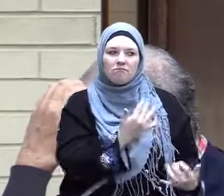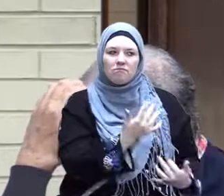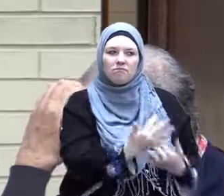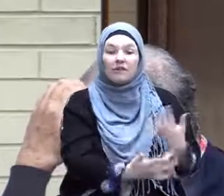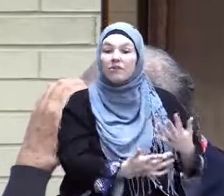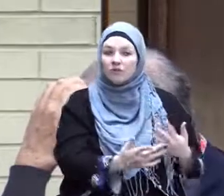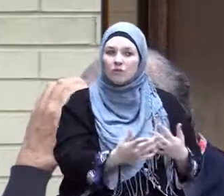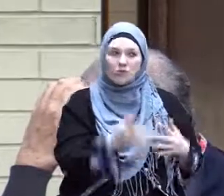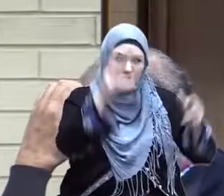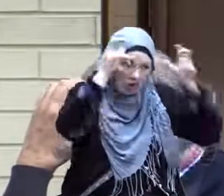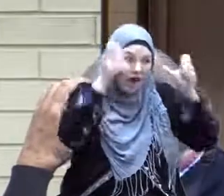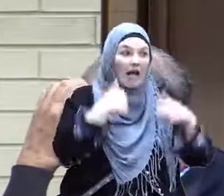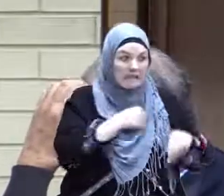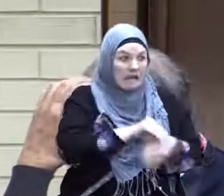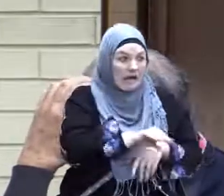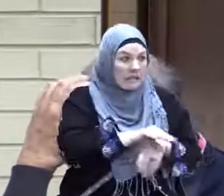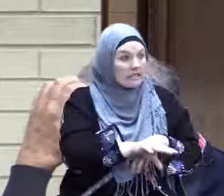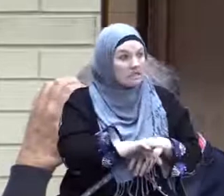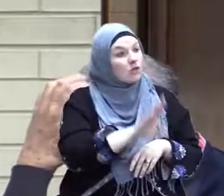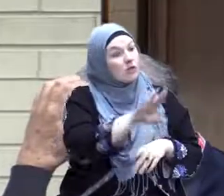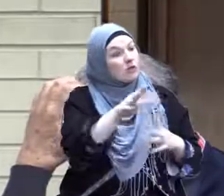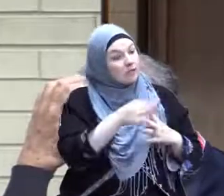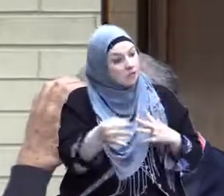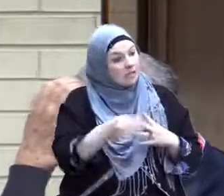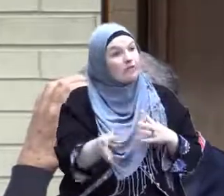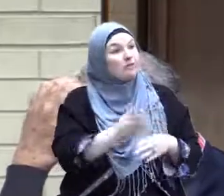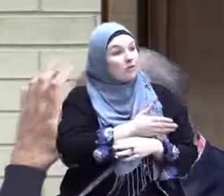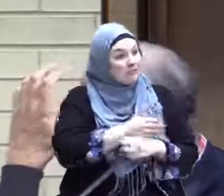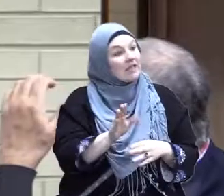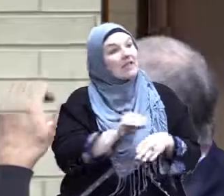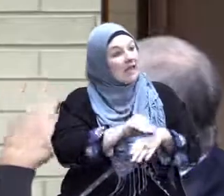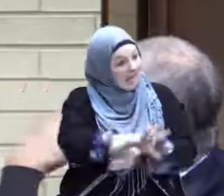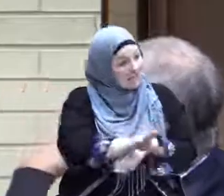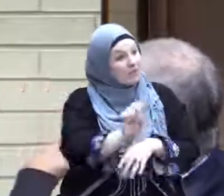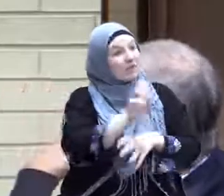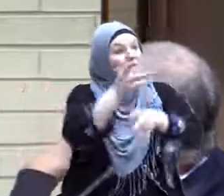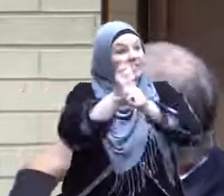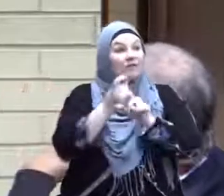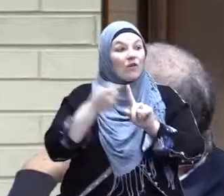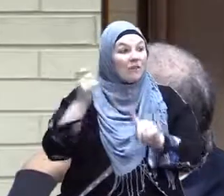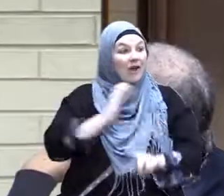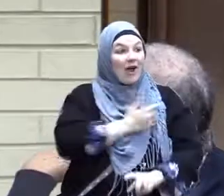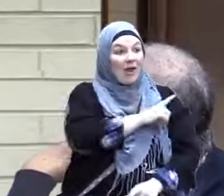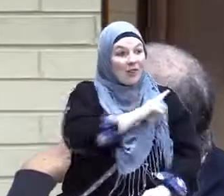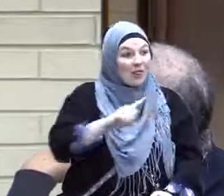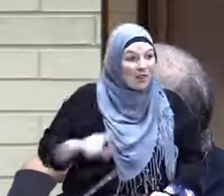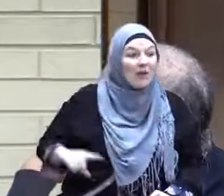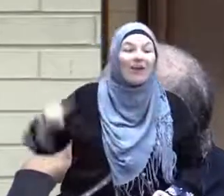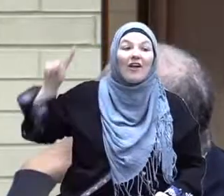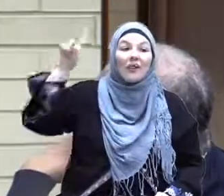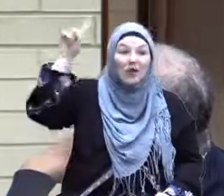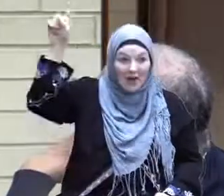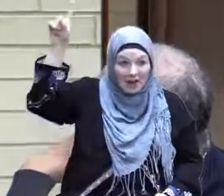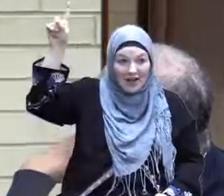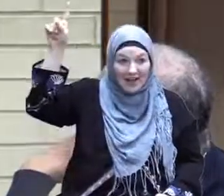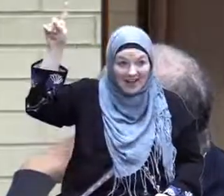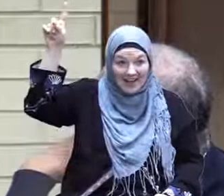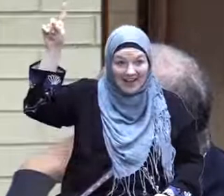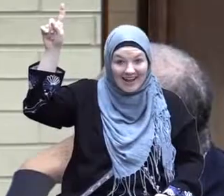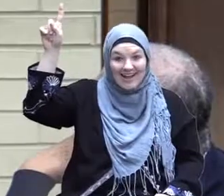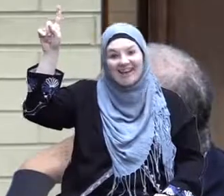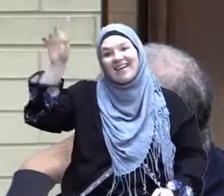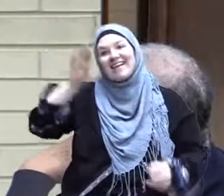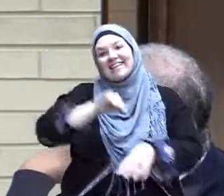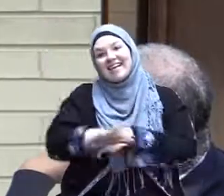has guidance. So the choice is between the guidance we receive from our Lord, from Allah, and the guidance